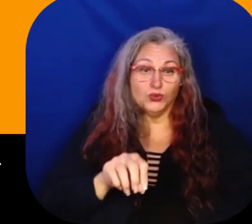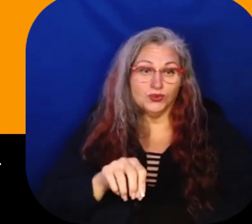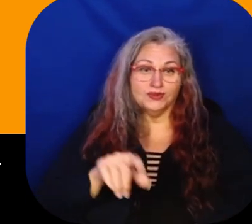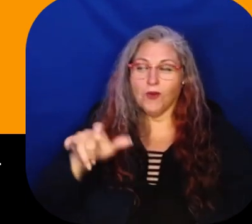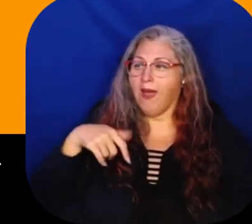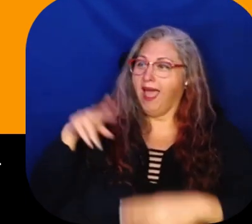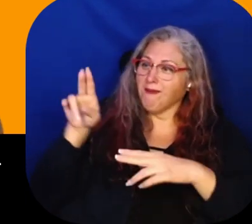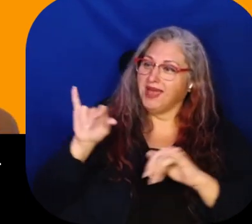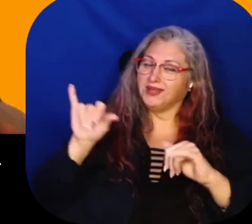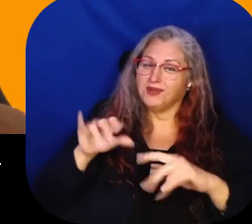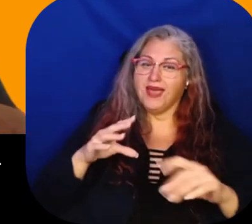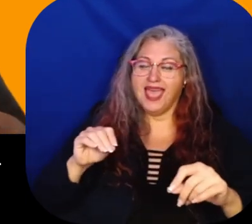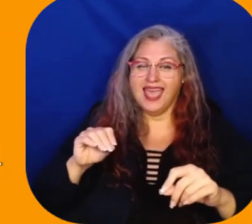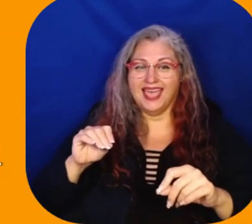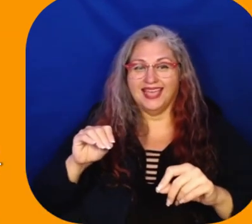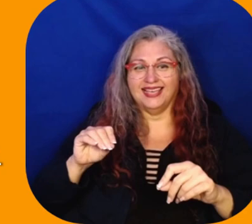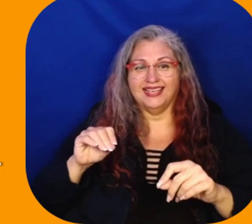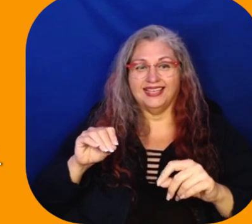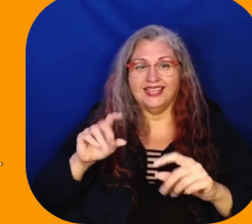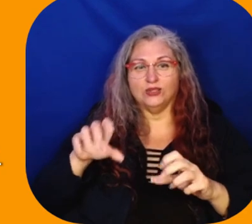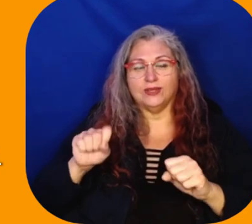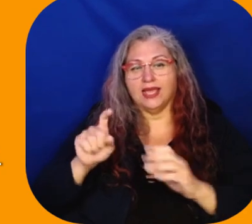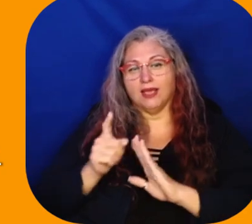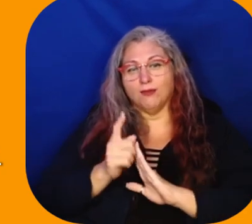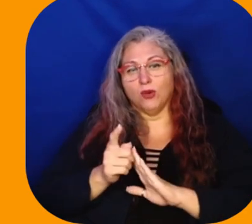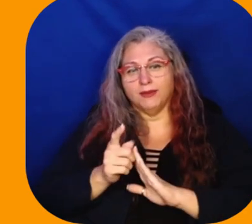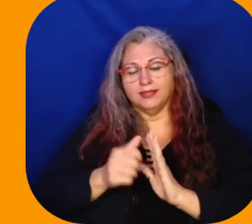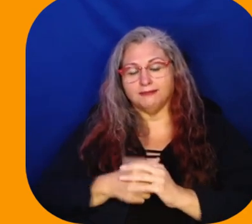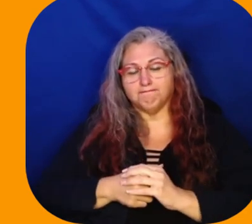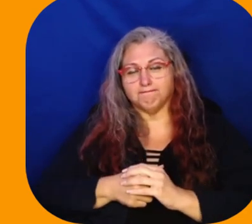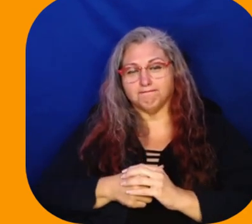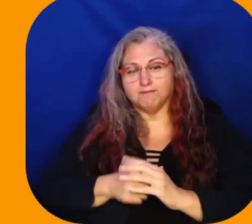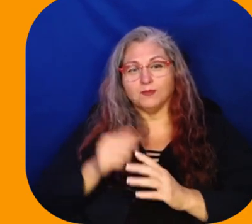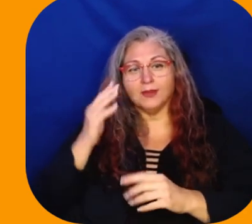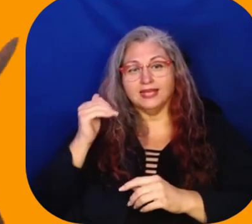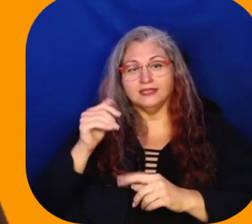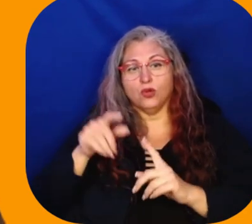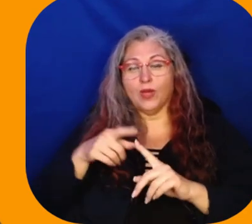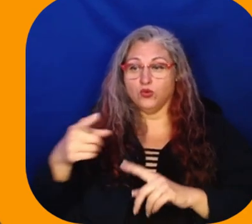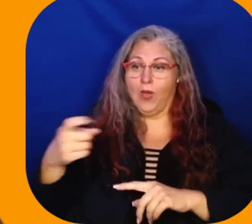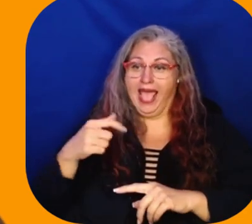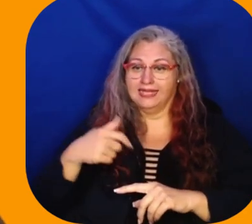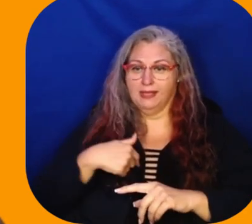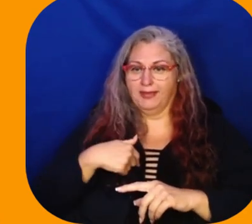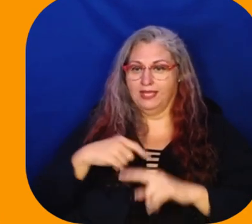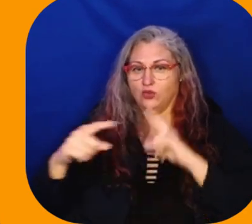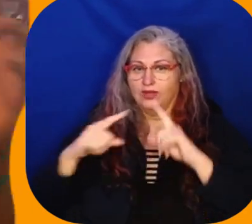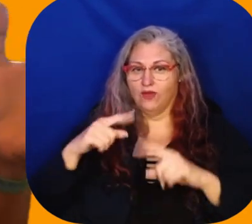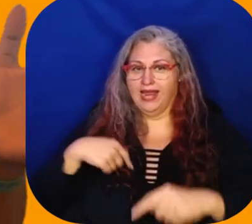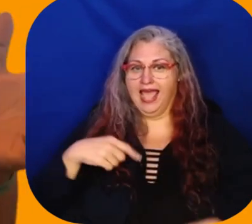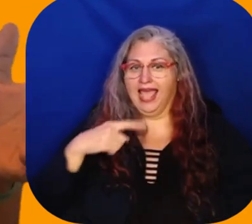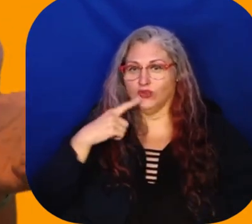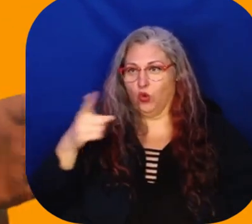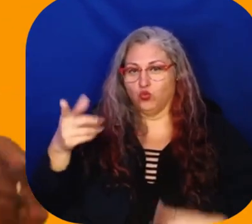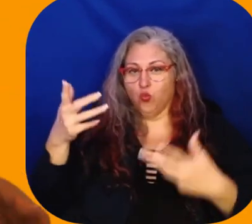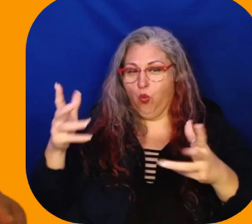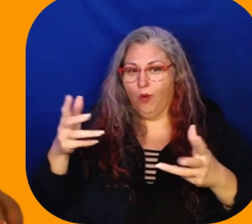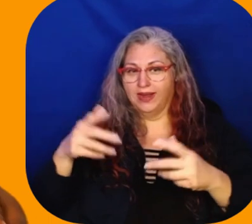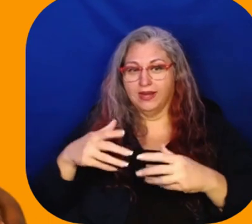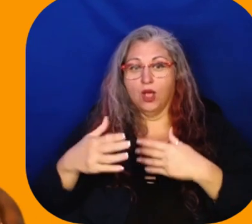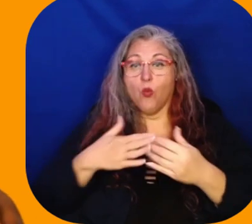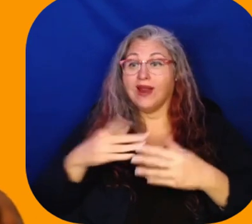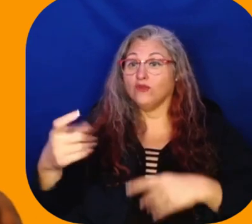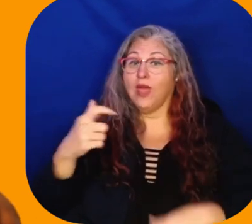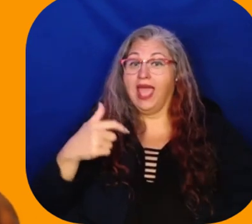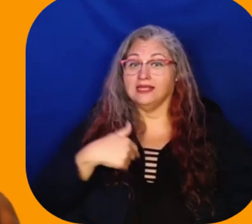And just let me take a moment. Because when you asked me to do this, and I told you this already, anything you ask me, because